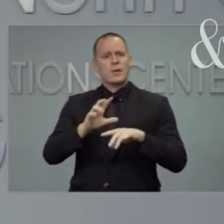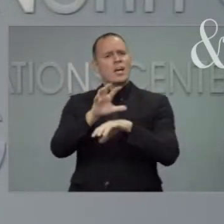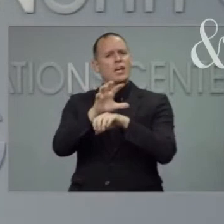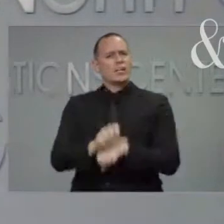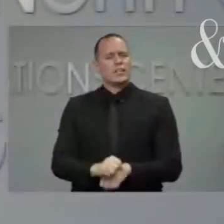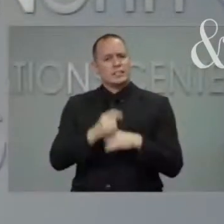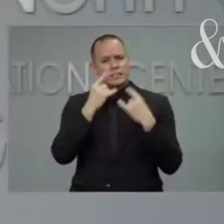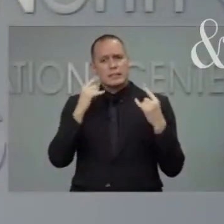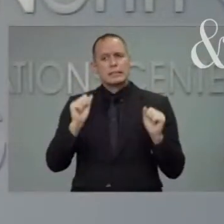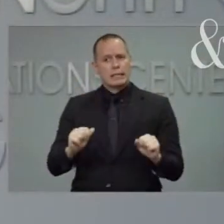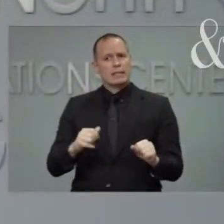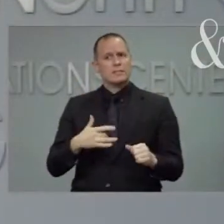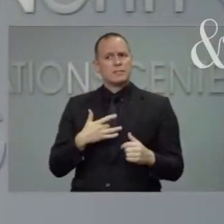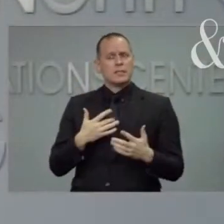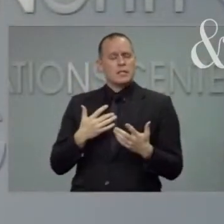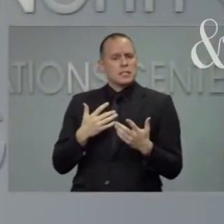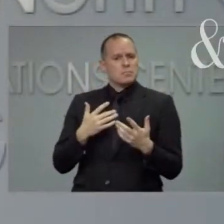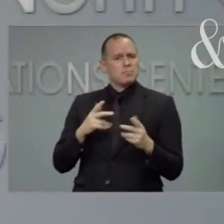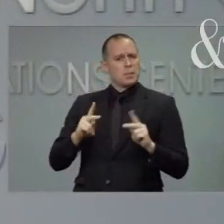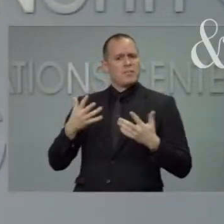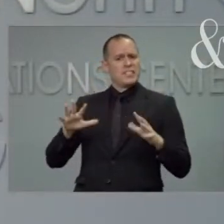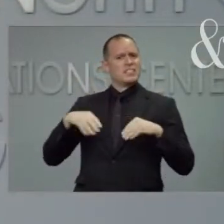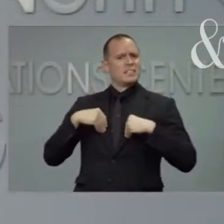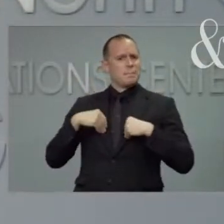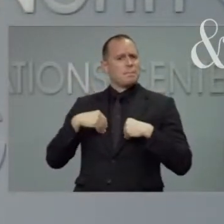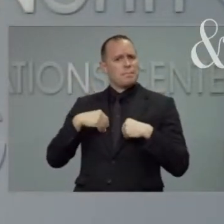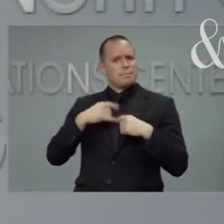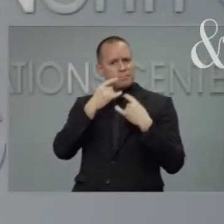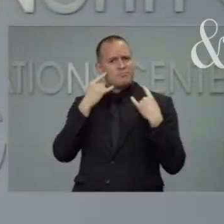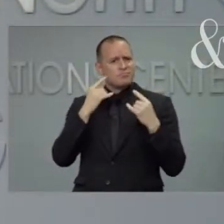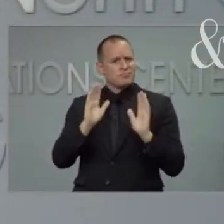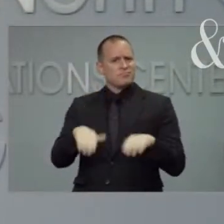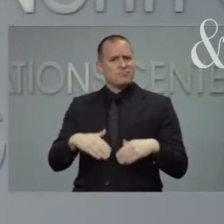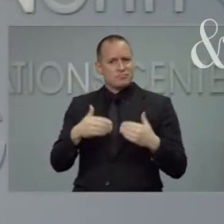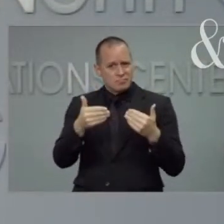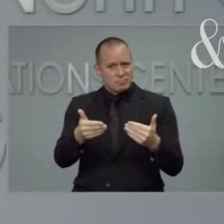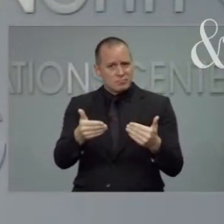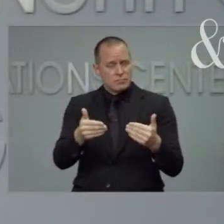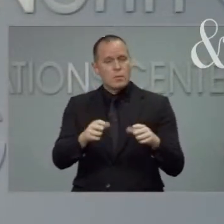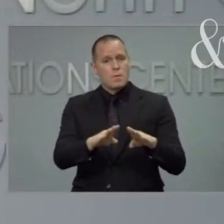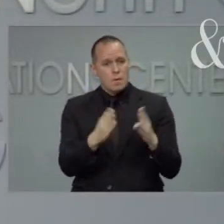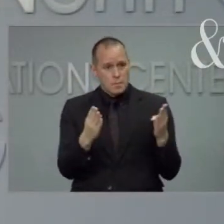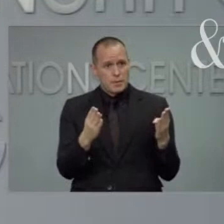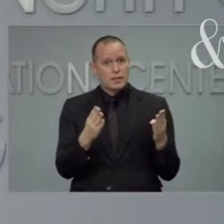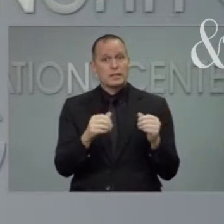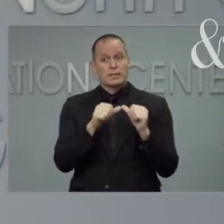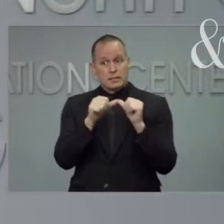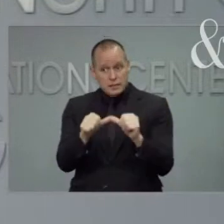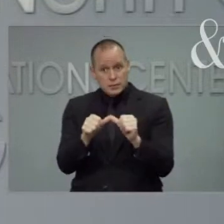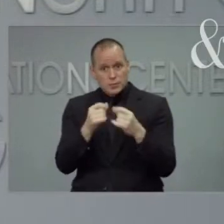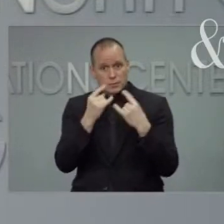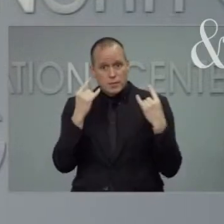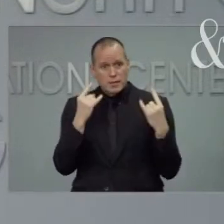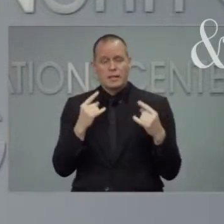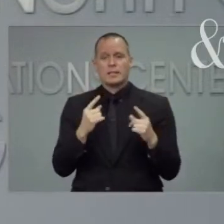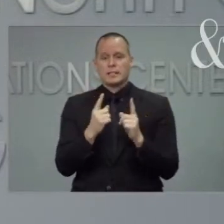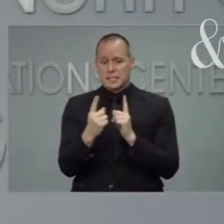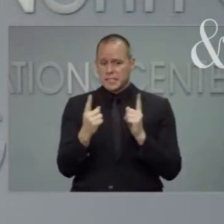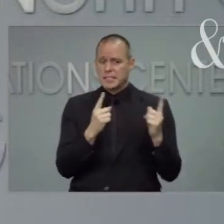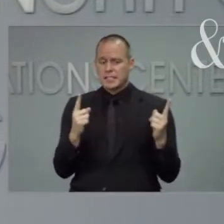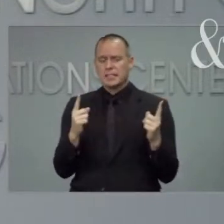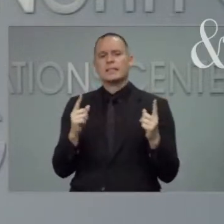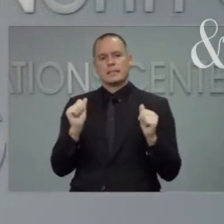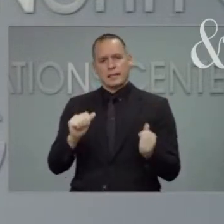it responsibly, and that we'll continue to have good success in bringing down